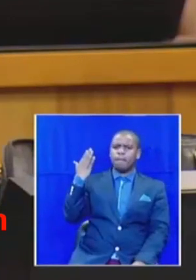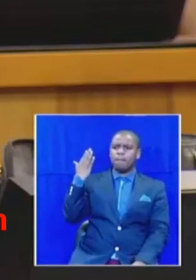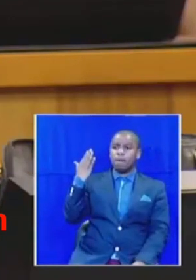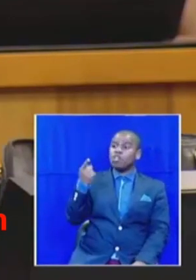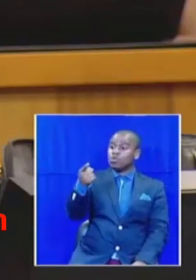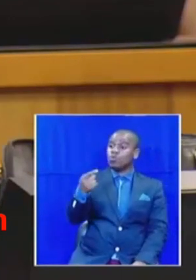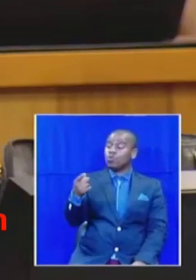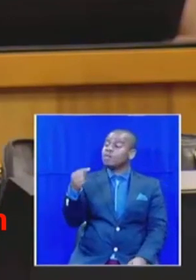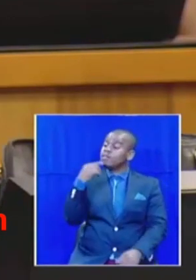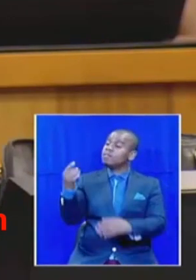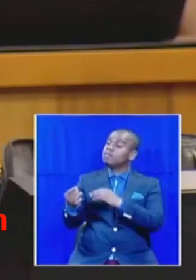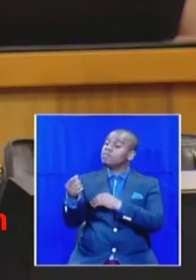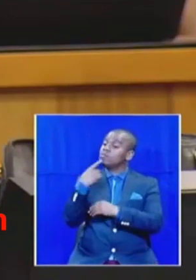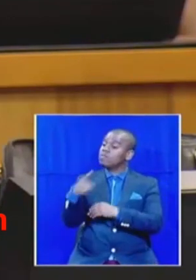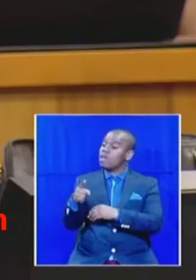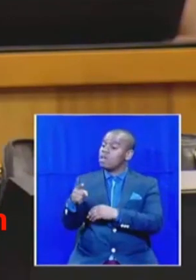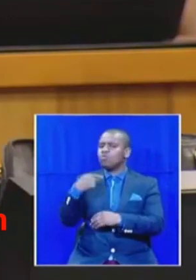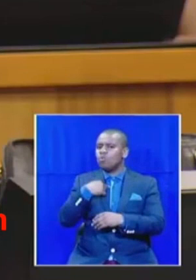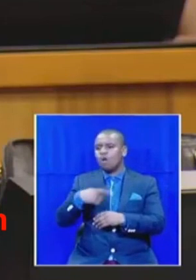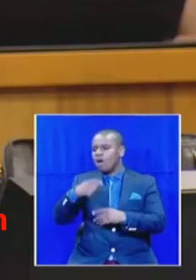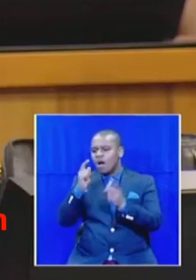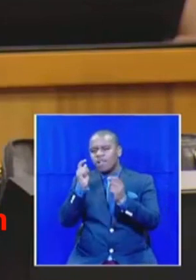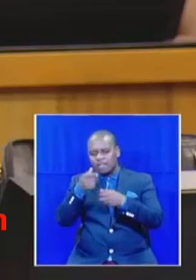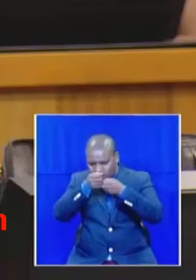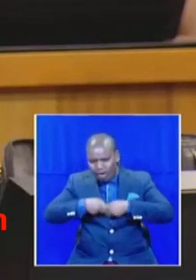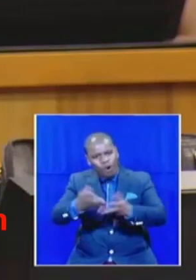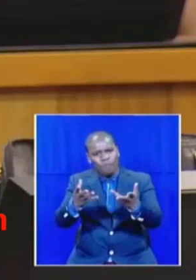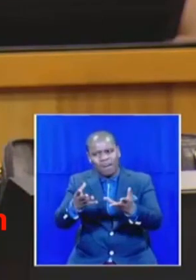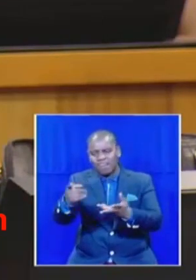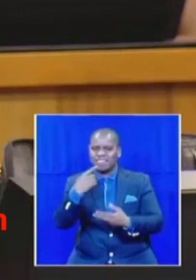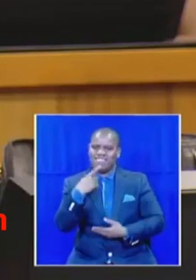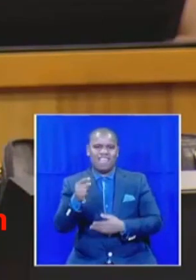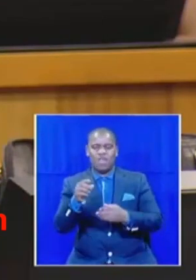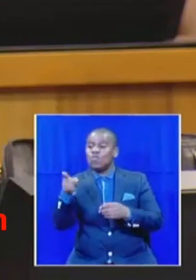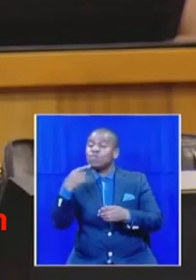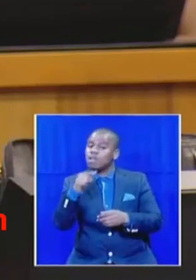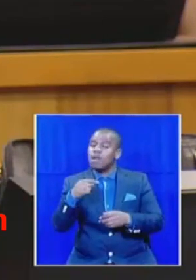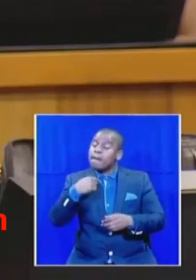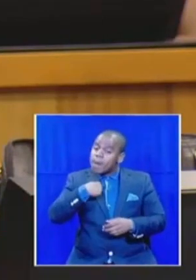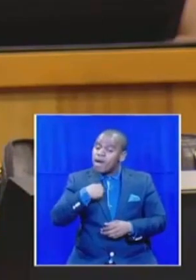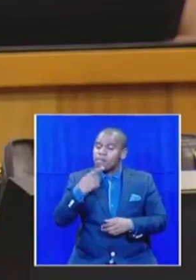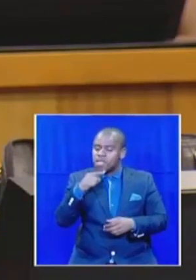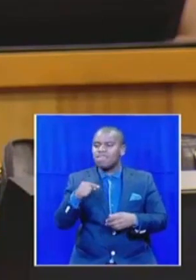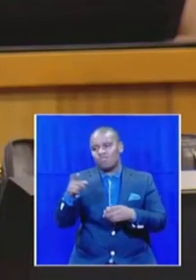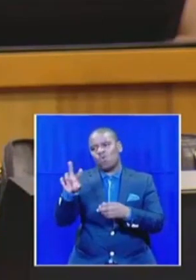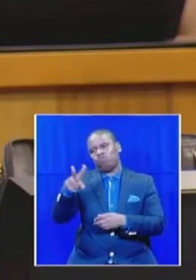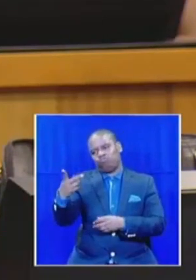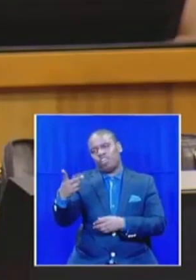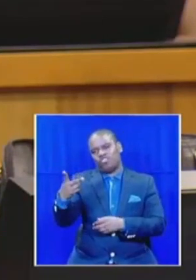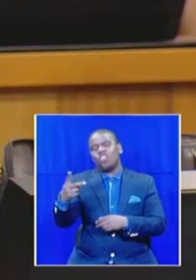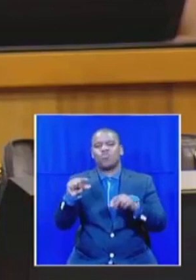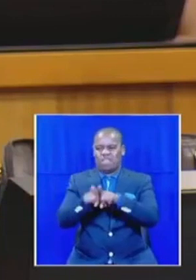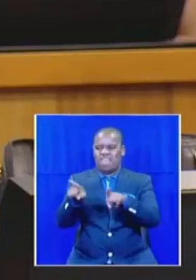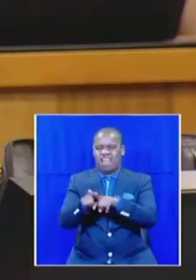by advising that you were not a Sangoma. I hope today that you will be an ordained pastor, that you are, and